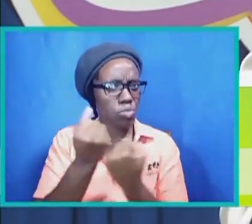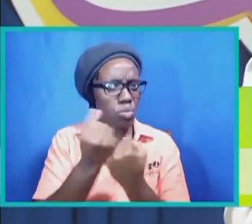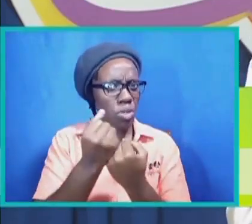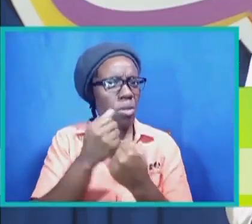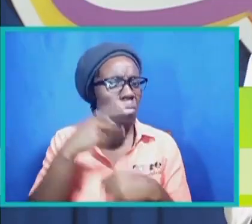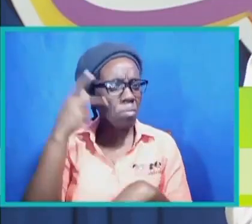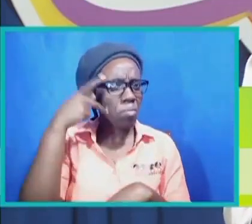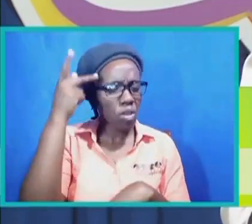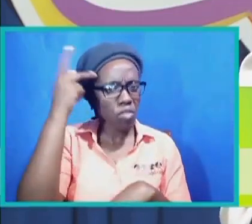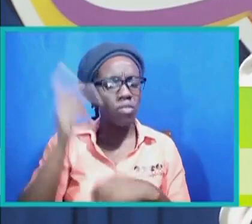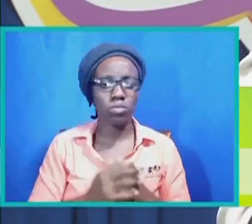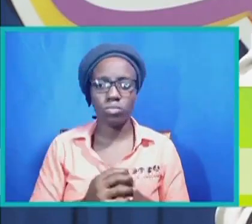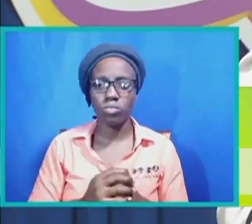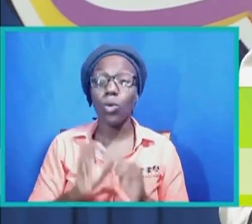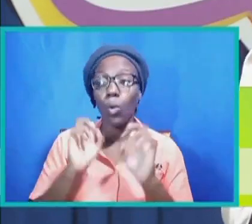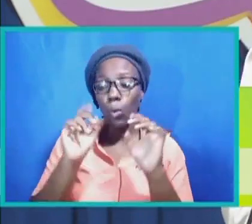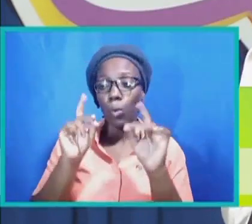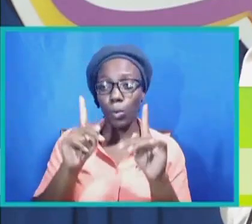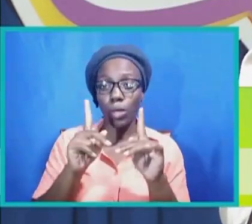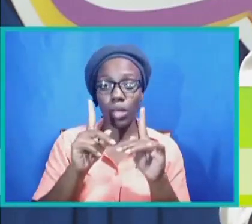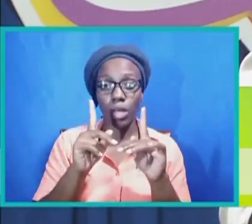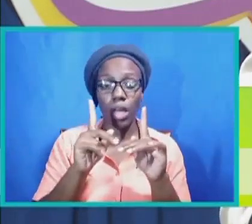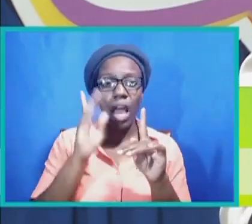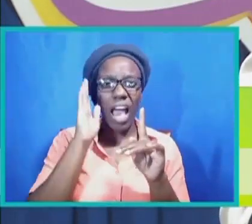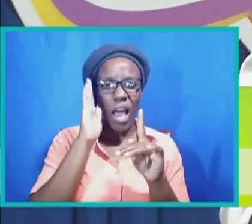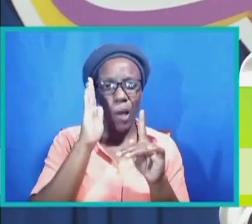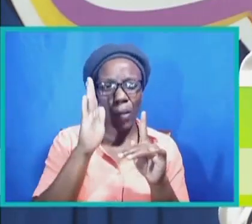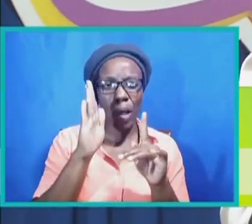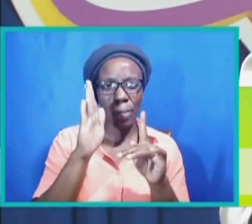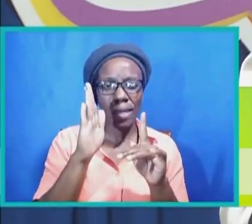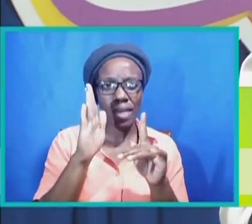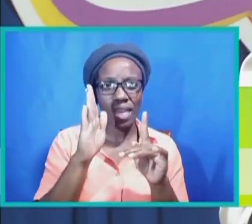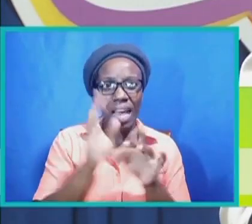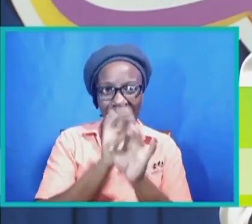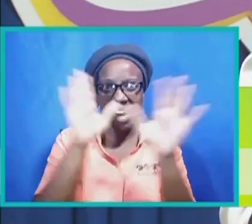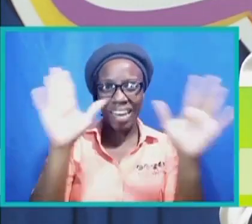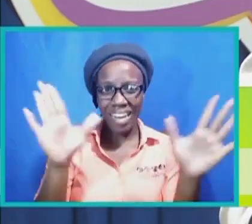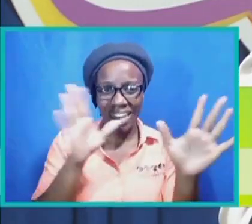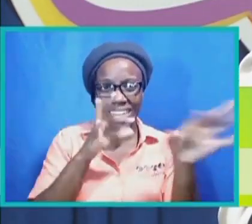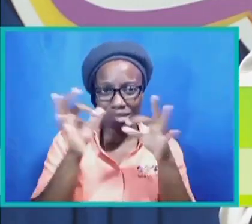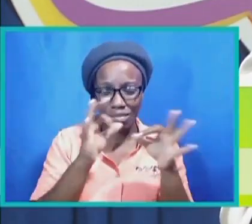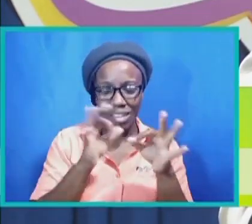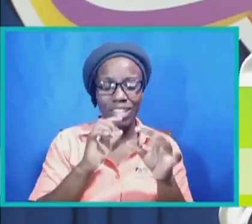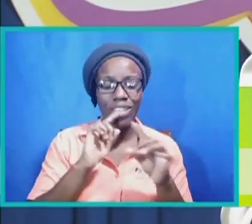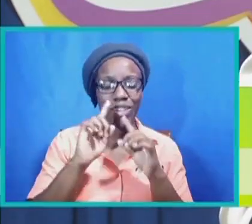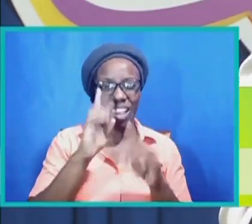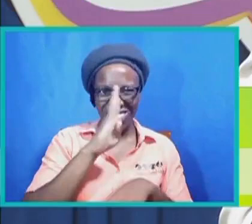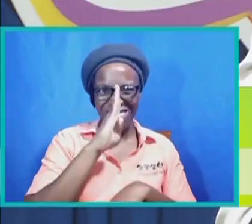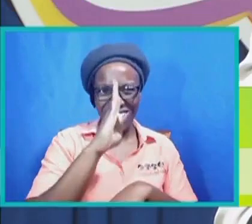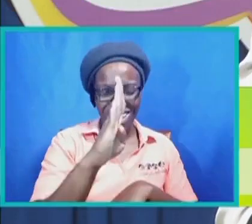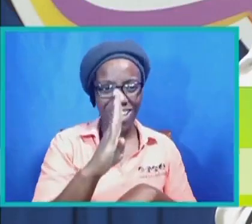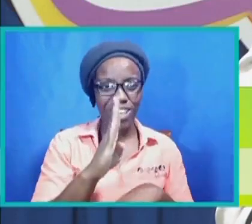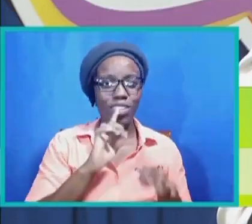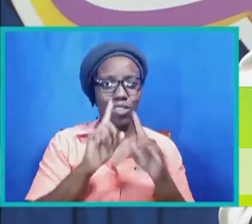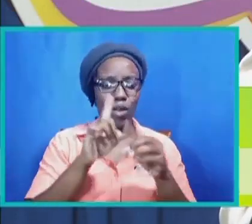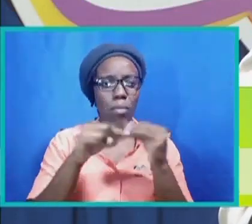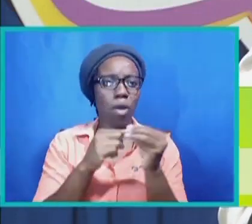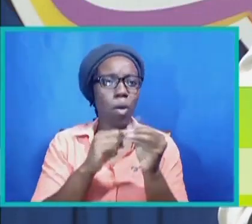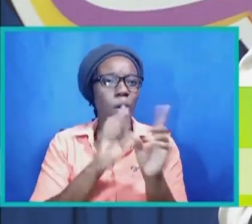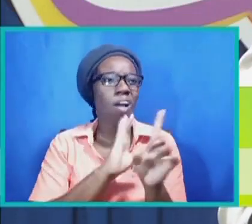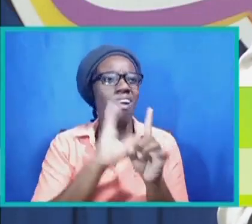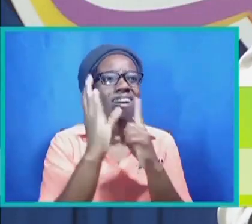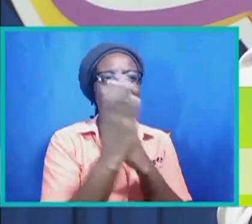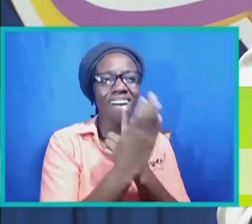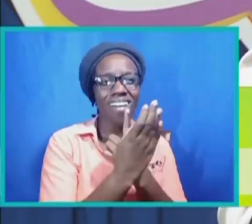be a little provocative and speak about what we call cultures.